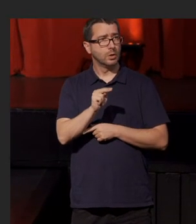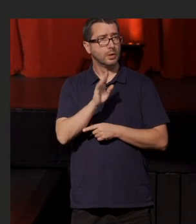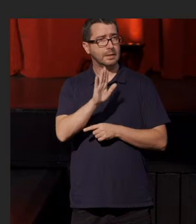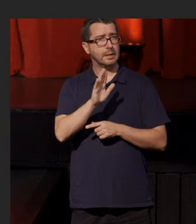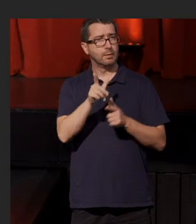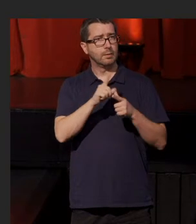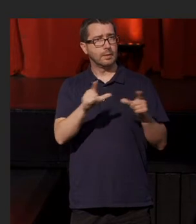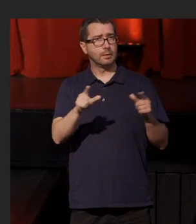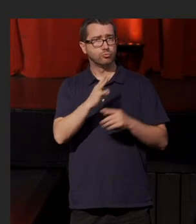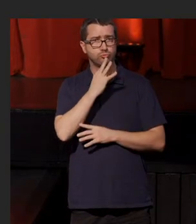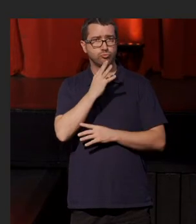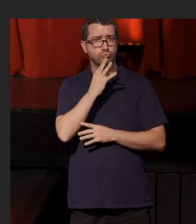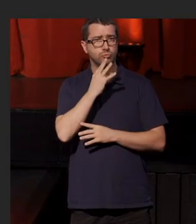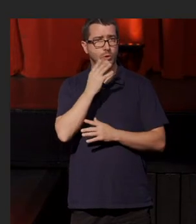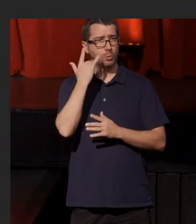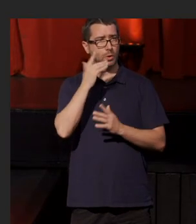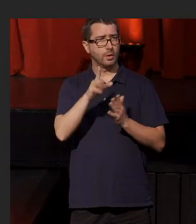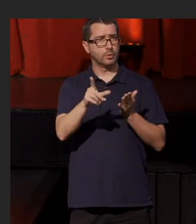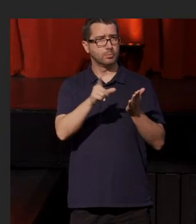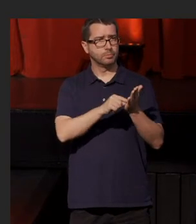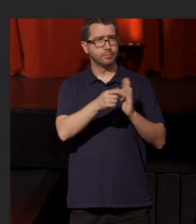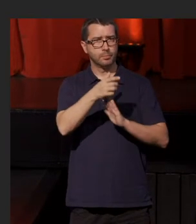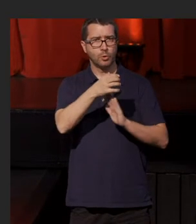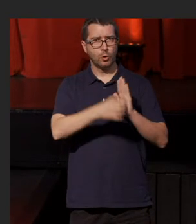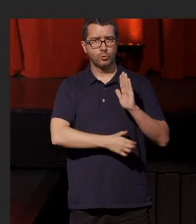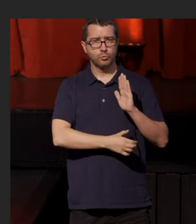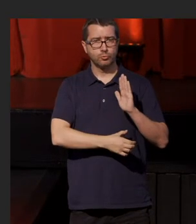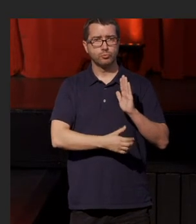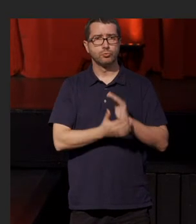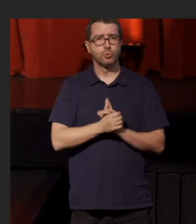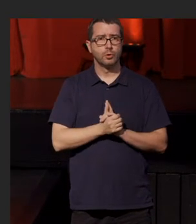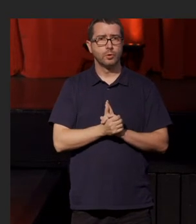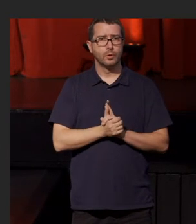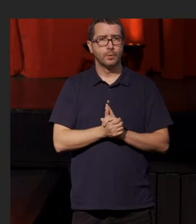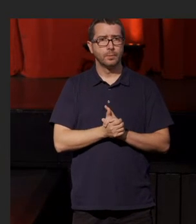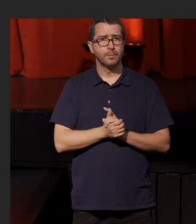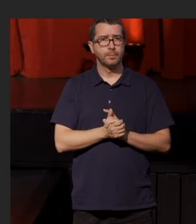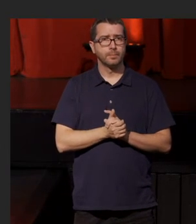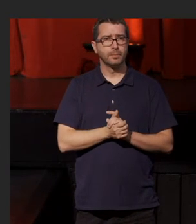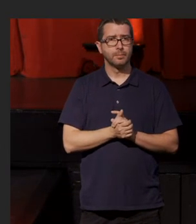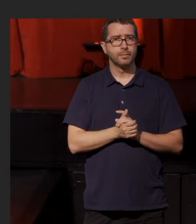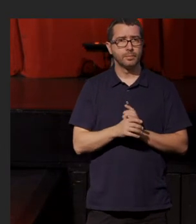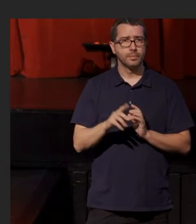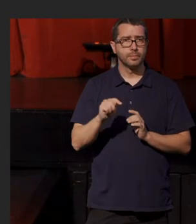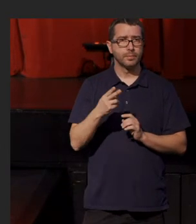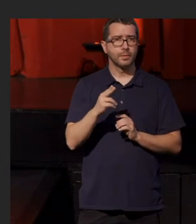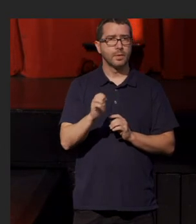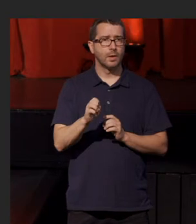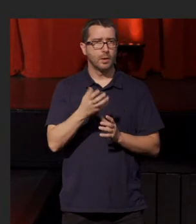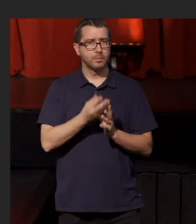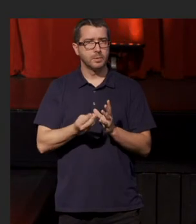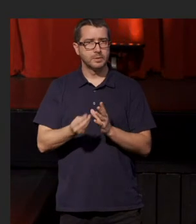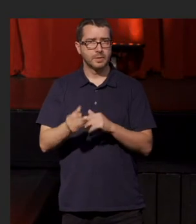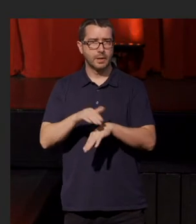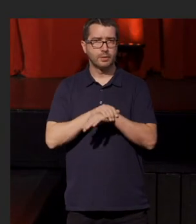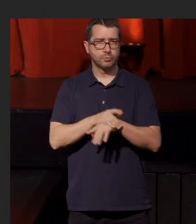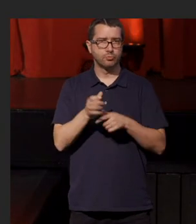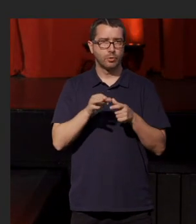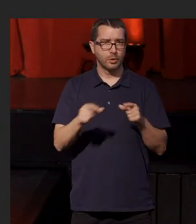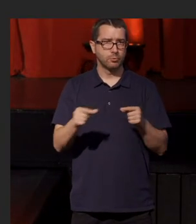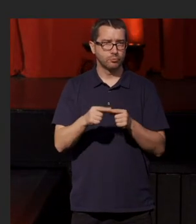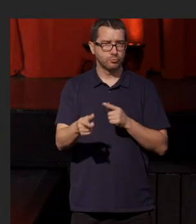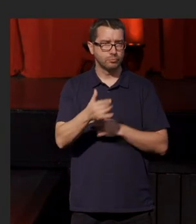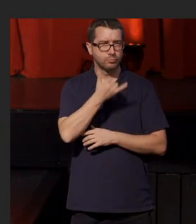their suppression of articles, for example. But if they're successful at mimicking the language patterns that you